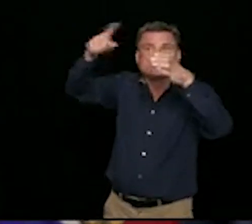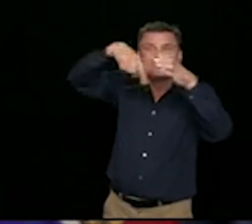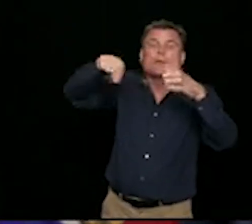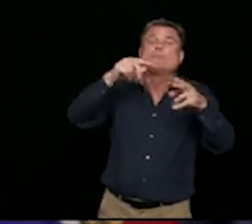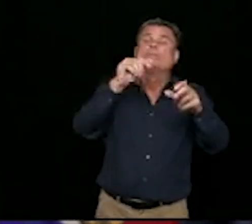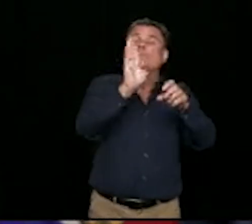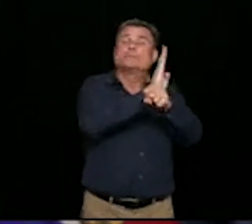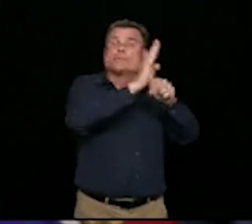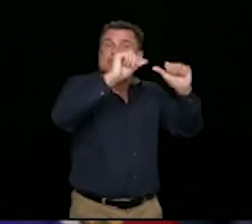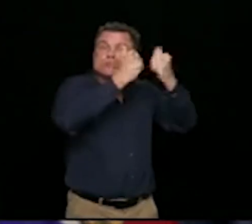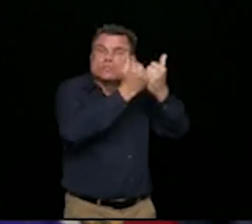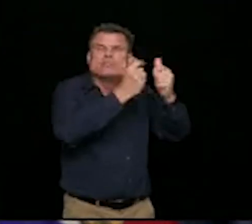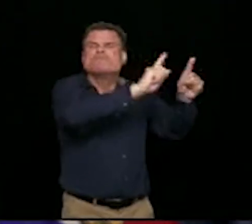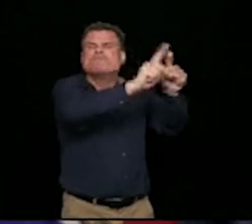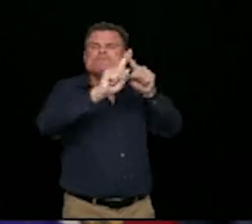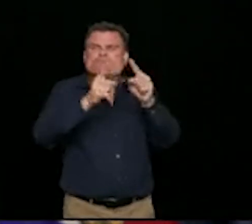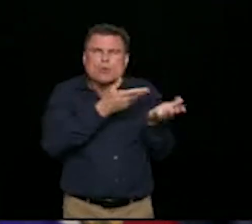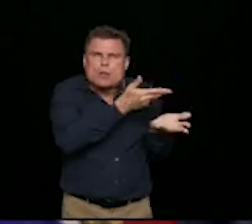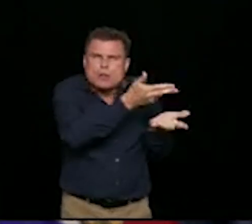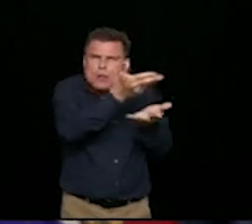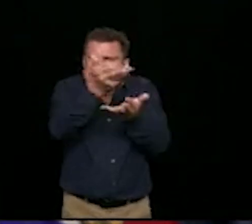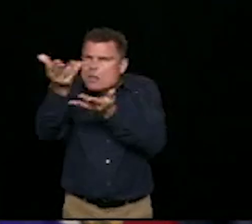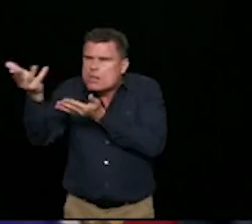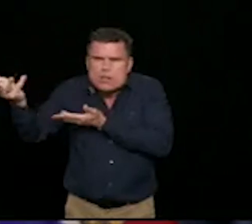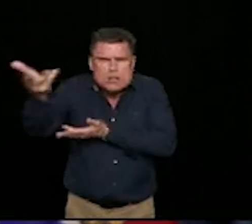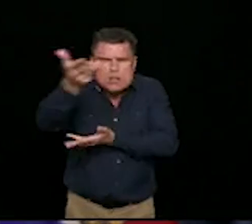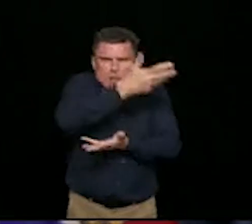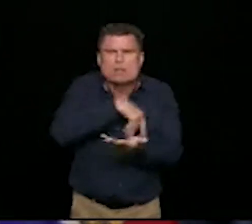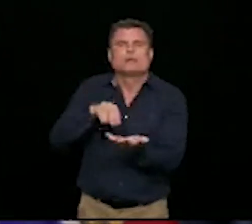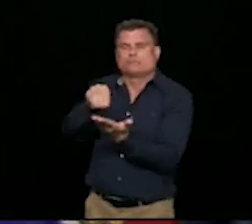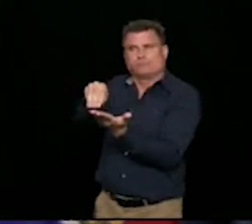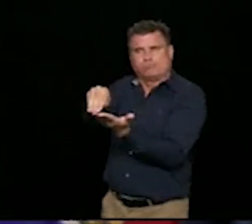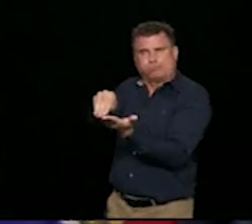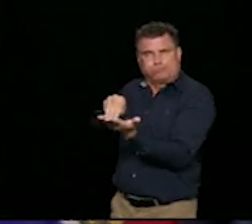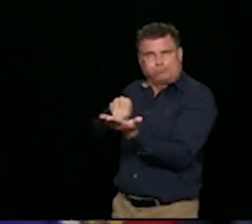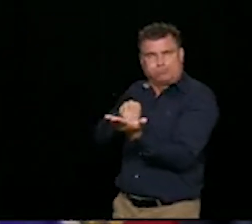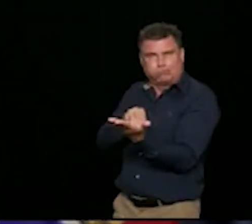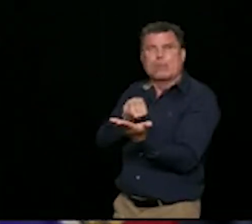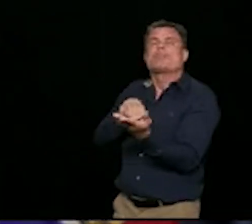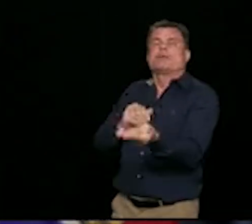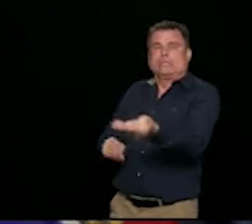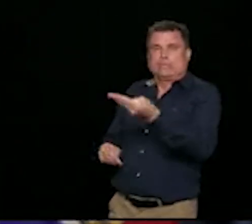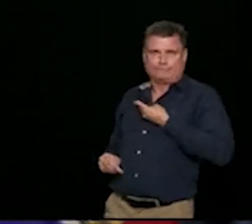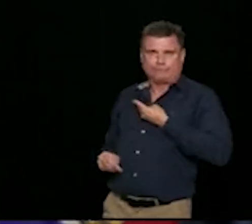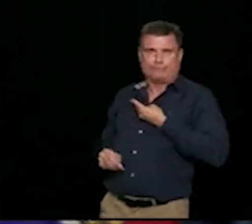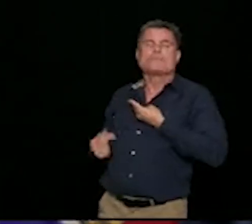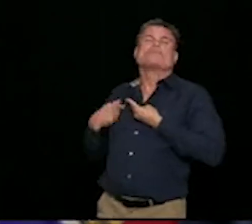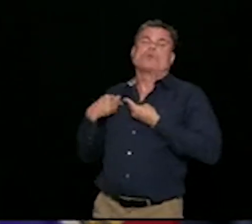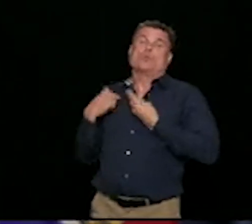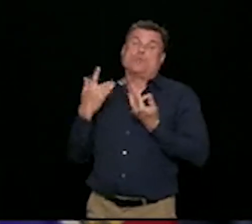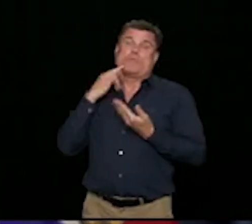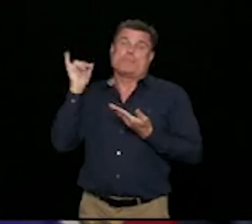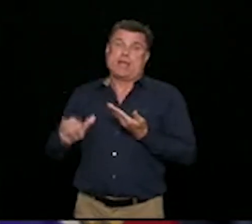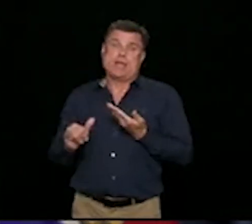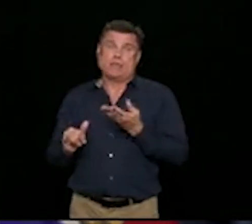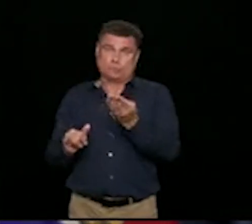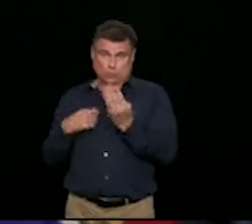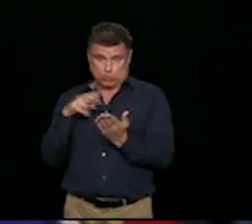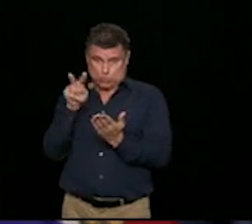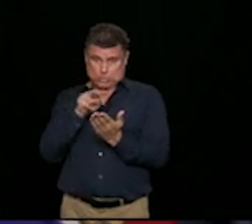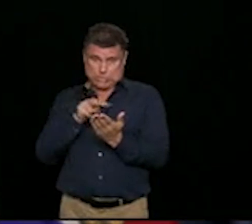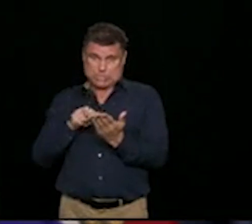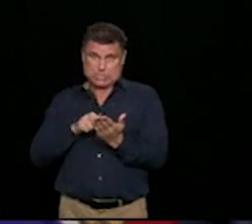non-union workers and the hotel associations and other businesses, and come back with her findings. Then we'll make a decision